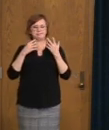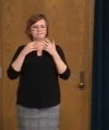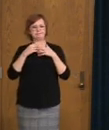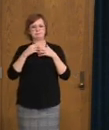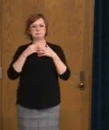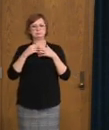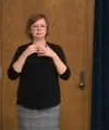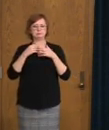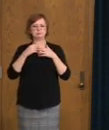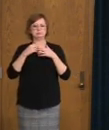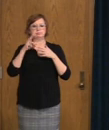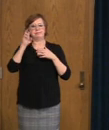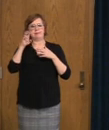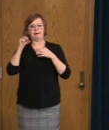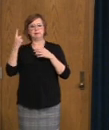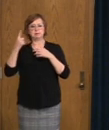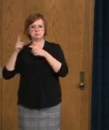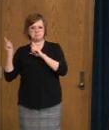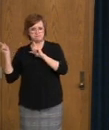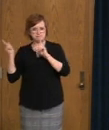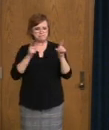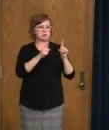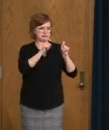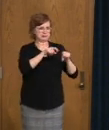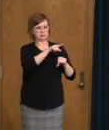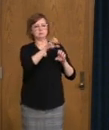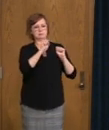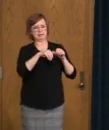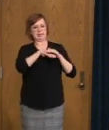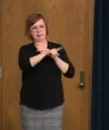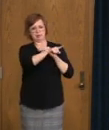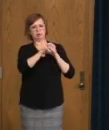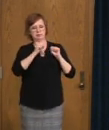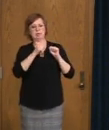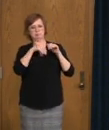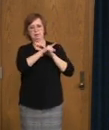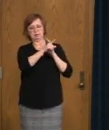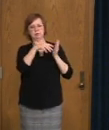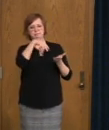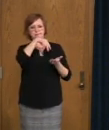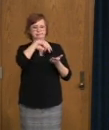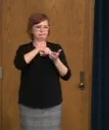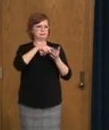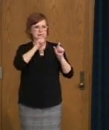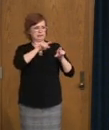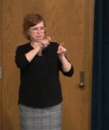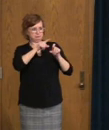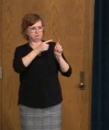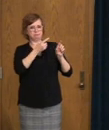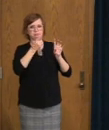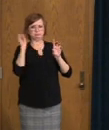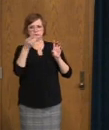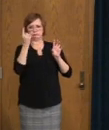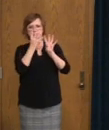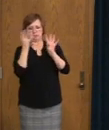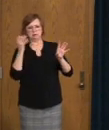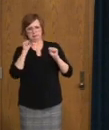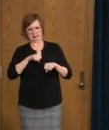So you're asking more specifically about more surveillance type testing. And potentially using